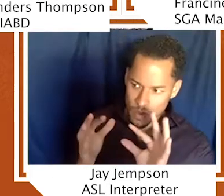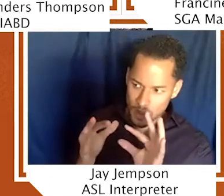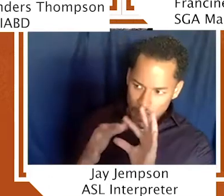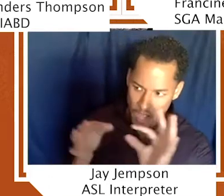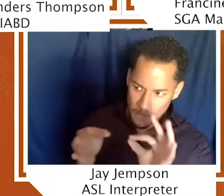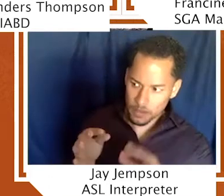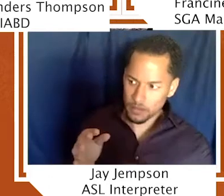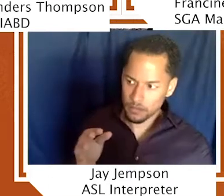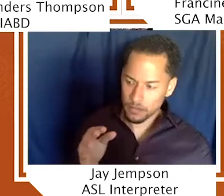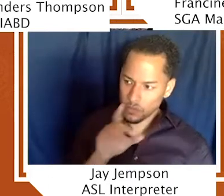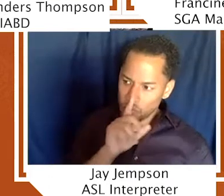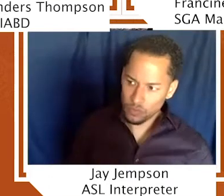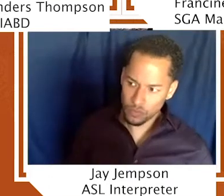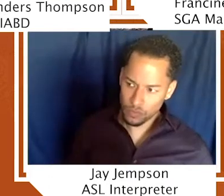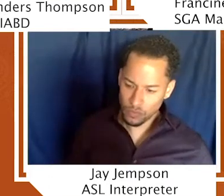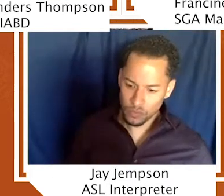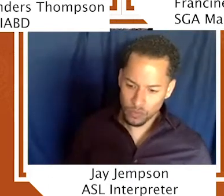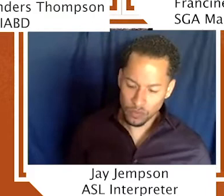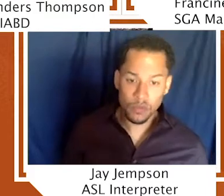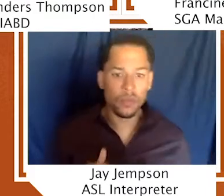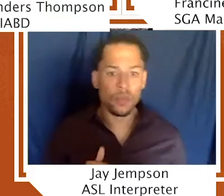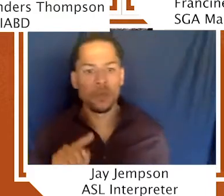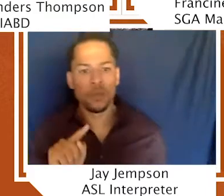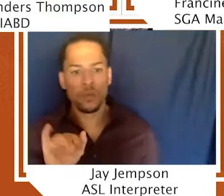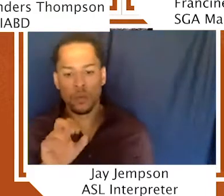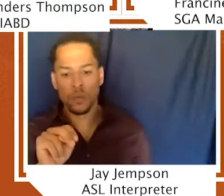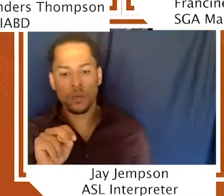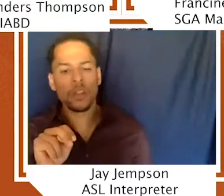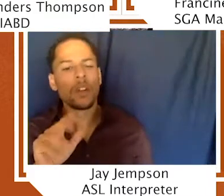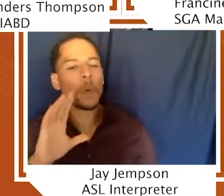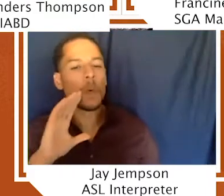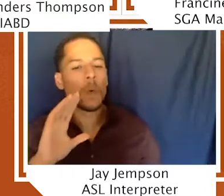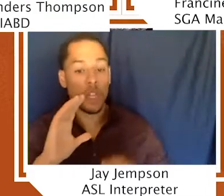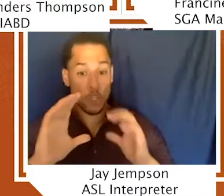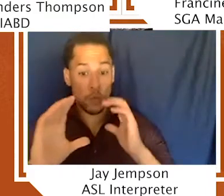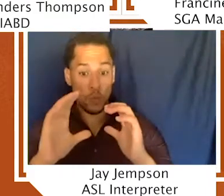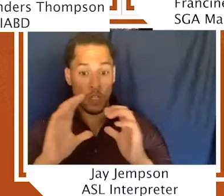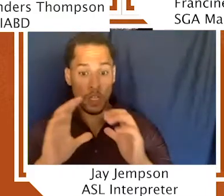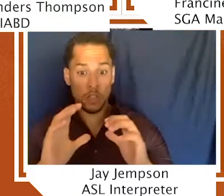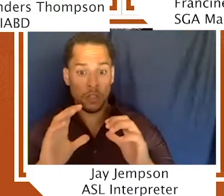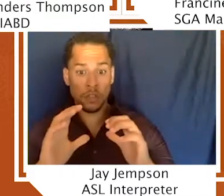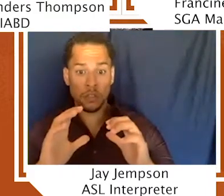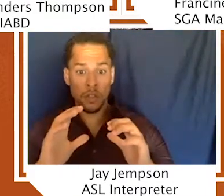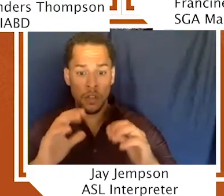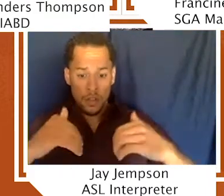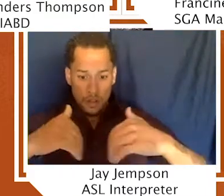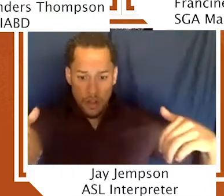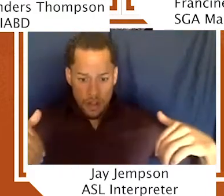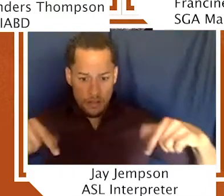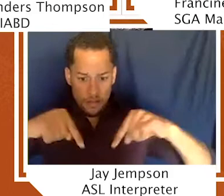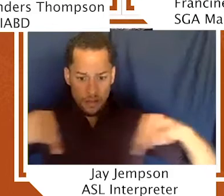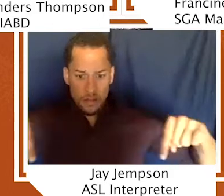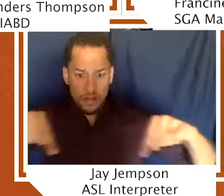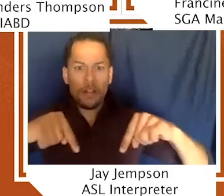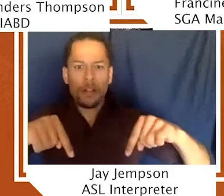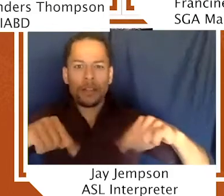So true. So how do we bridge that communication gap, right? If the left hand and the right hand are talking, how do we meld those